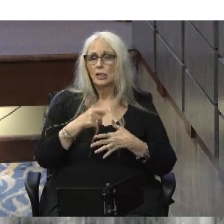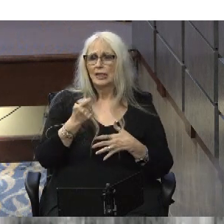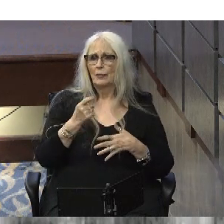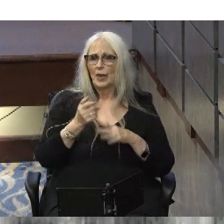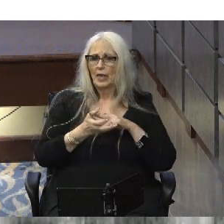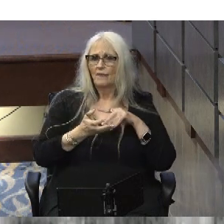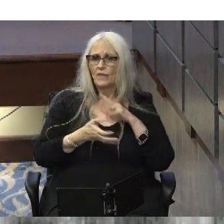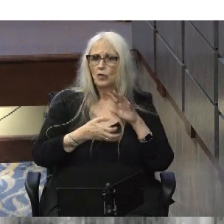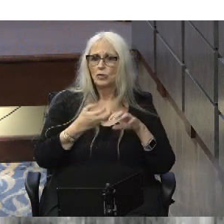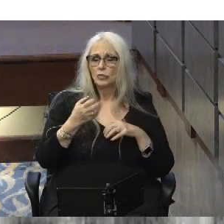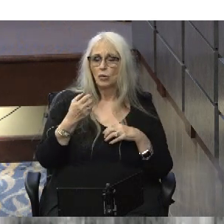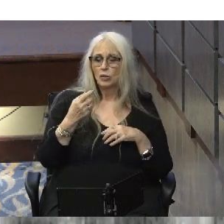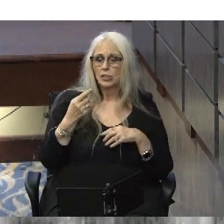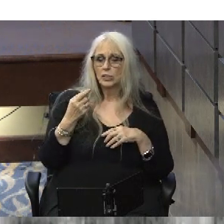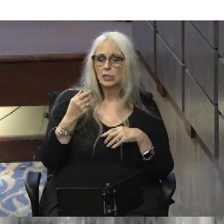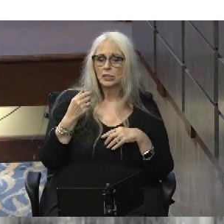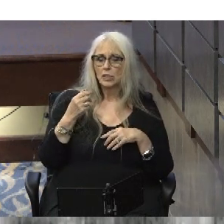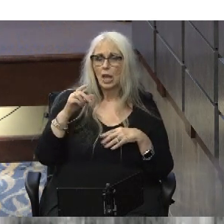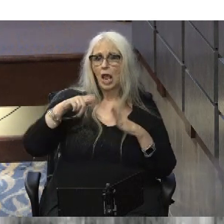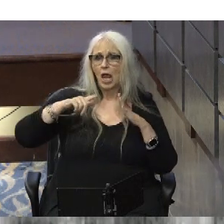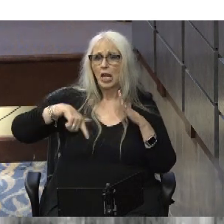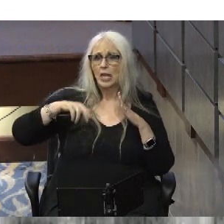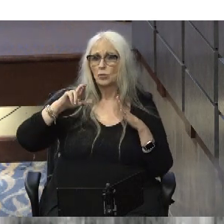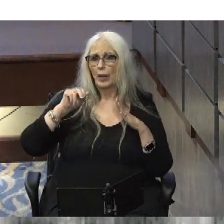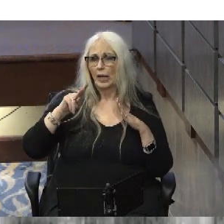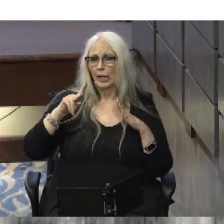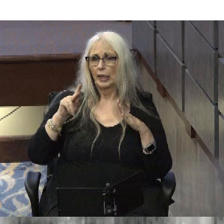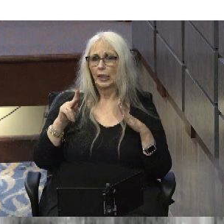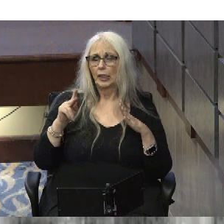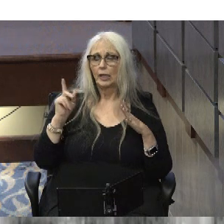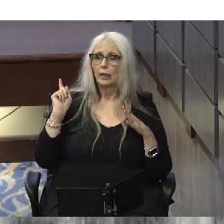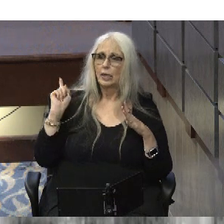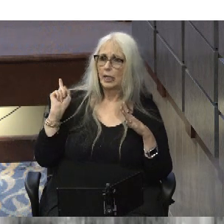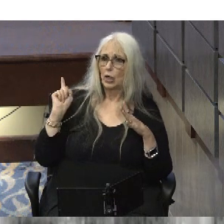choice vote. So